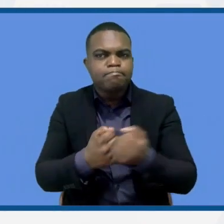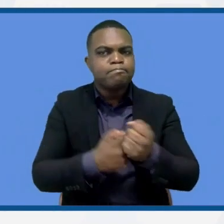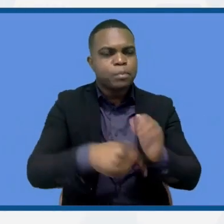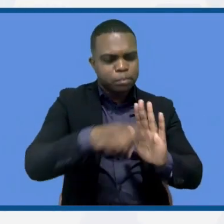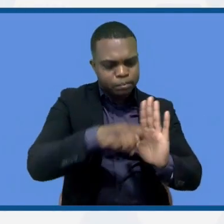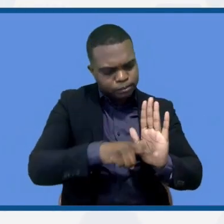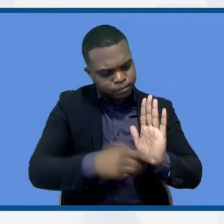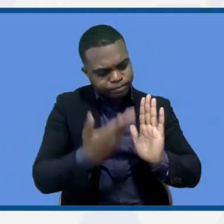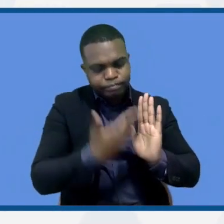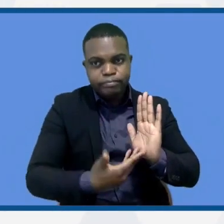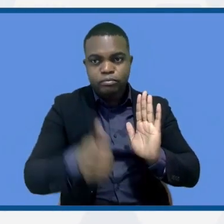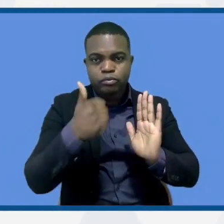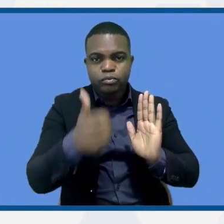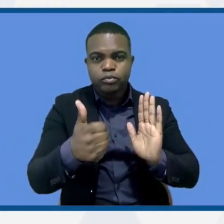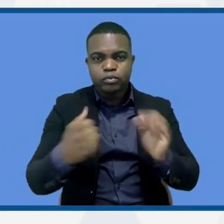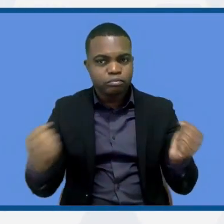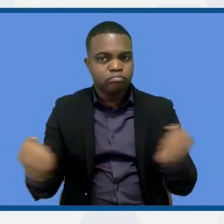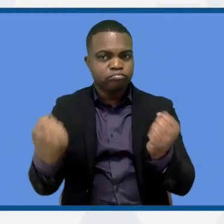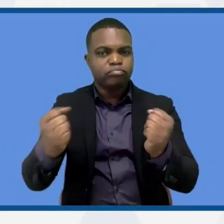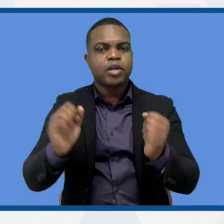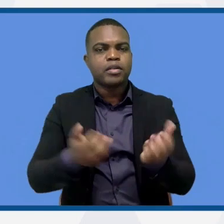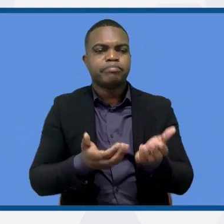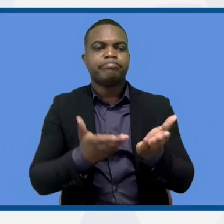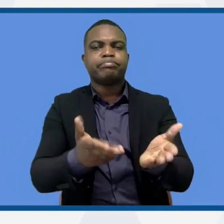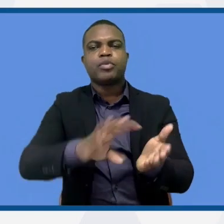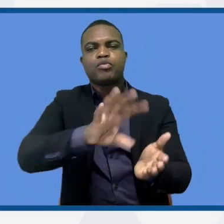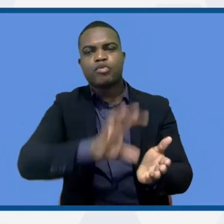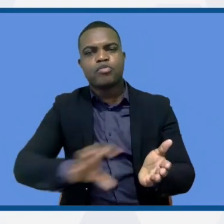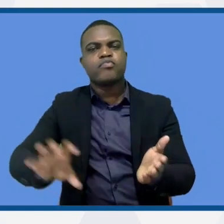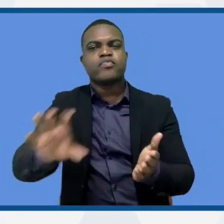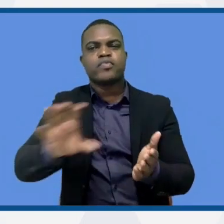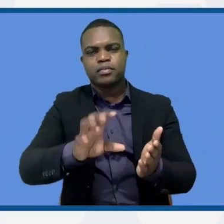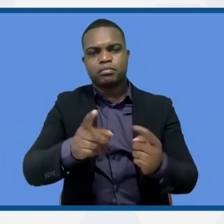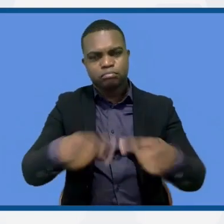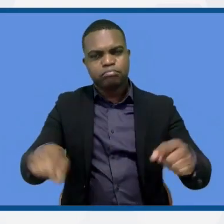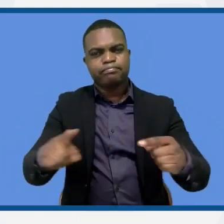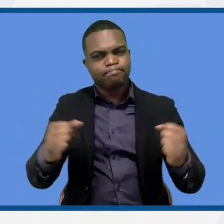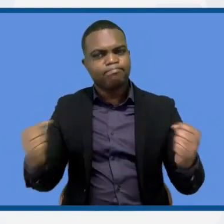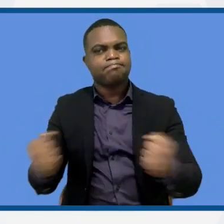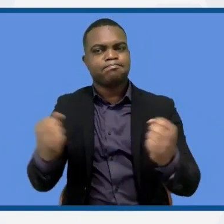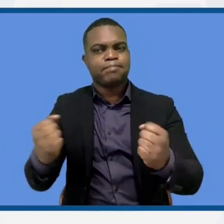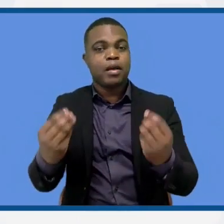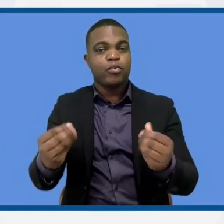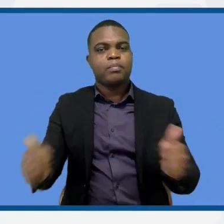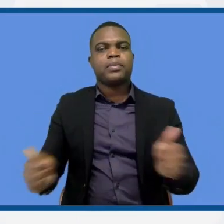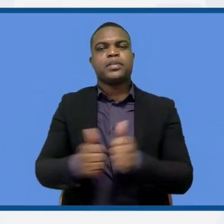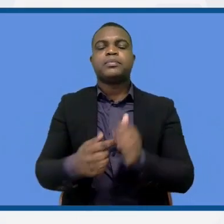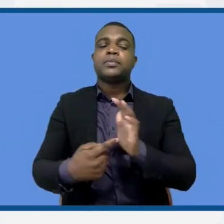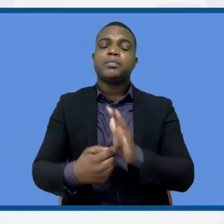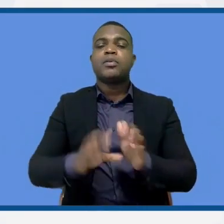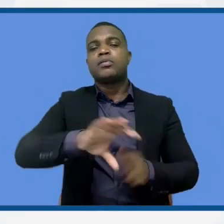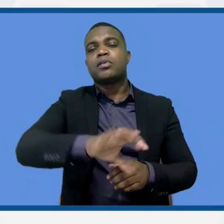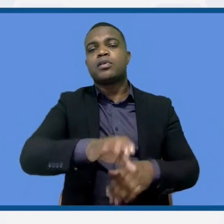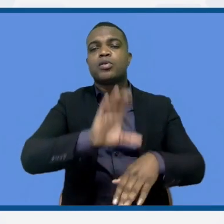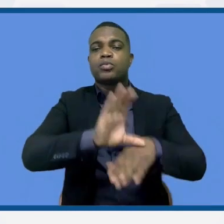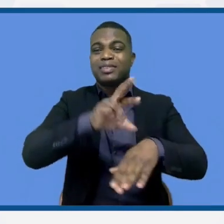and Tobago, and Panama. We thank those countries for their willingness to engage in this initiative to increase the level of